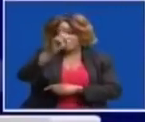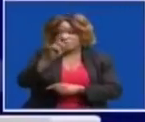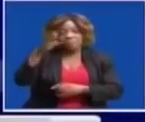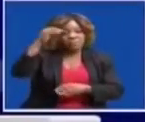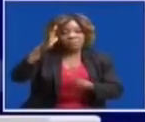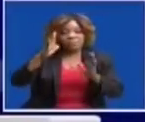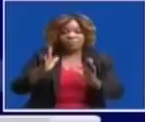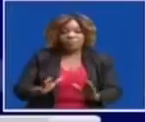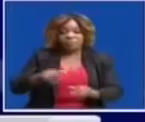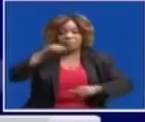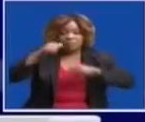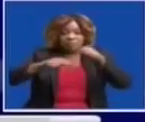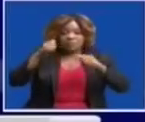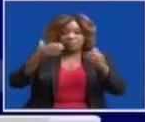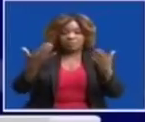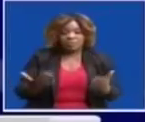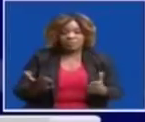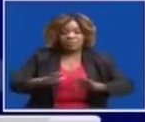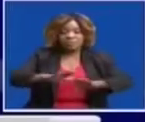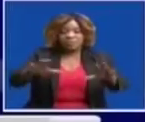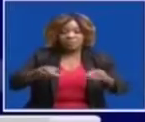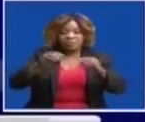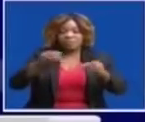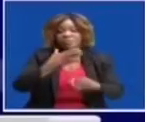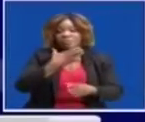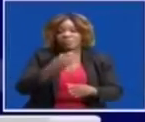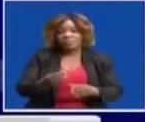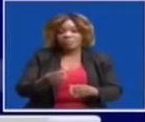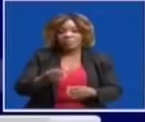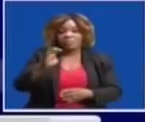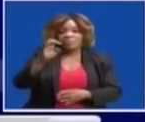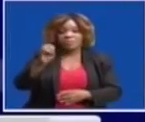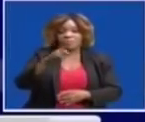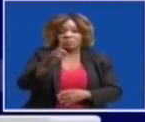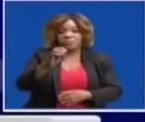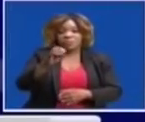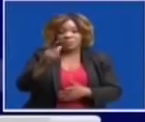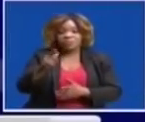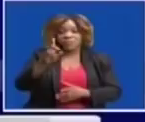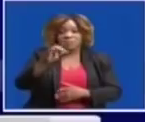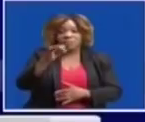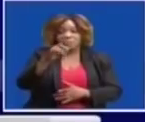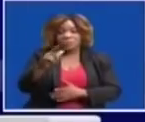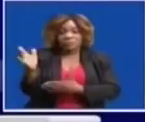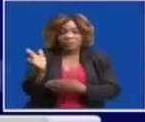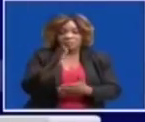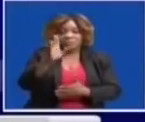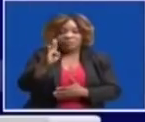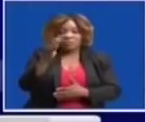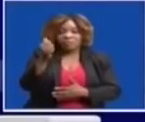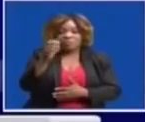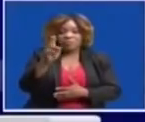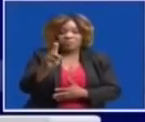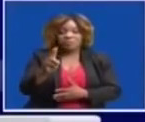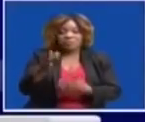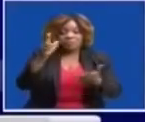Egyptian Minister of Agriculture and Land Reclamation Ezi El Din Abu Stait signed on behalf